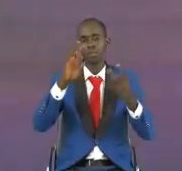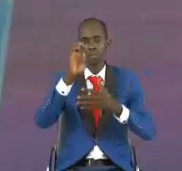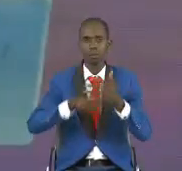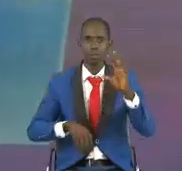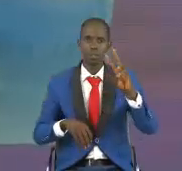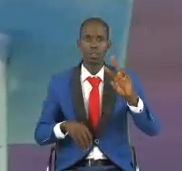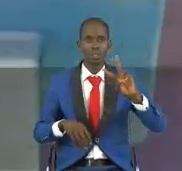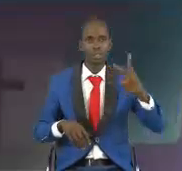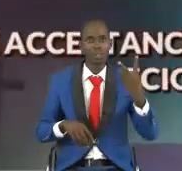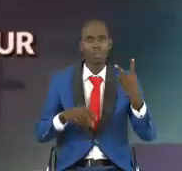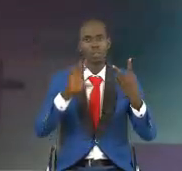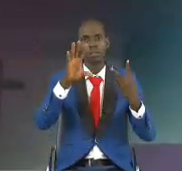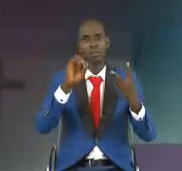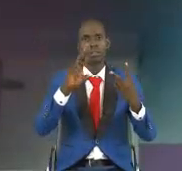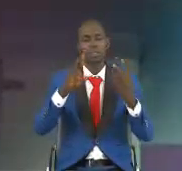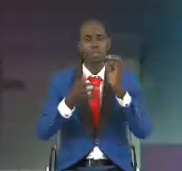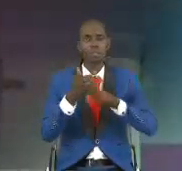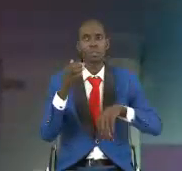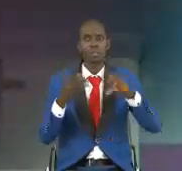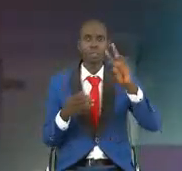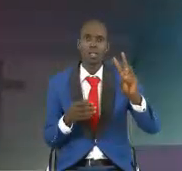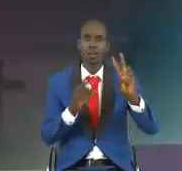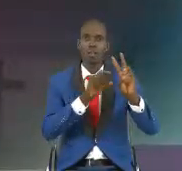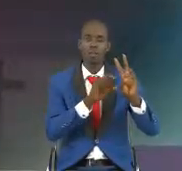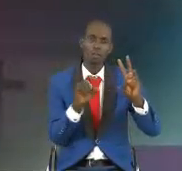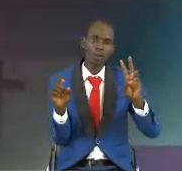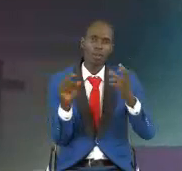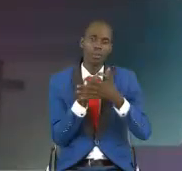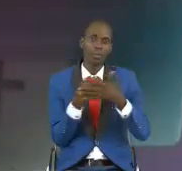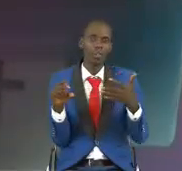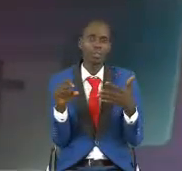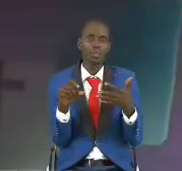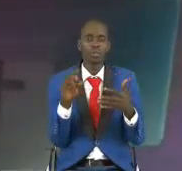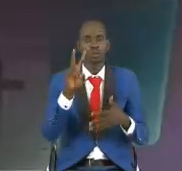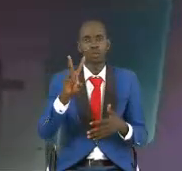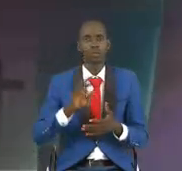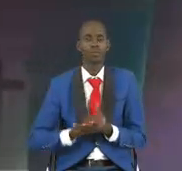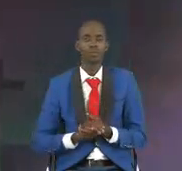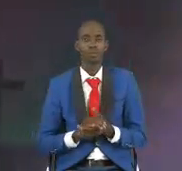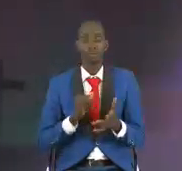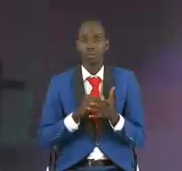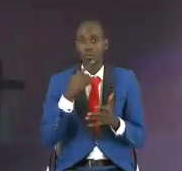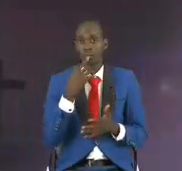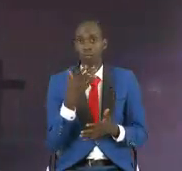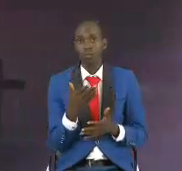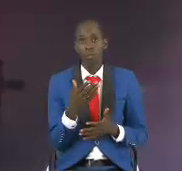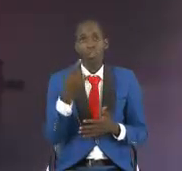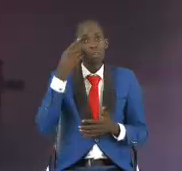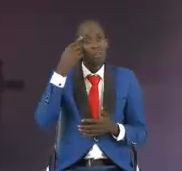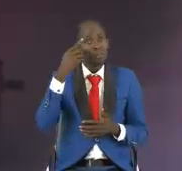2 Corinthians chapter 6. And I'm reading from verse 2. It says, for he